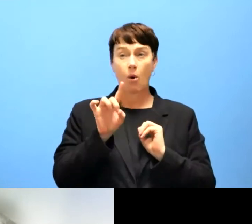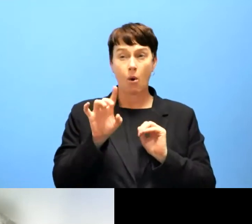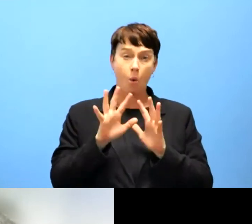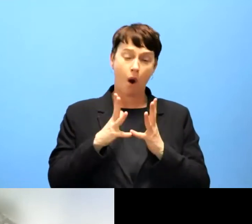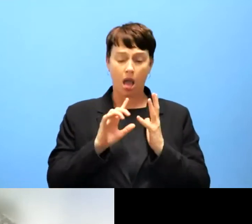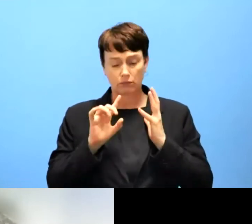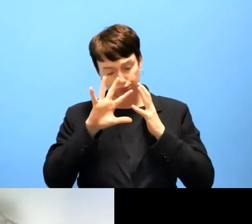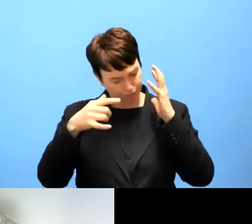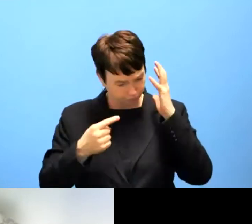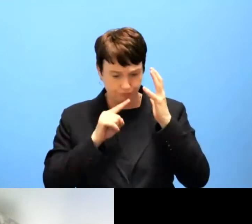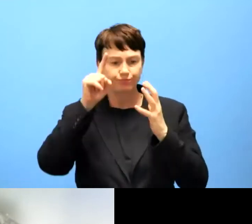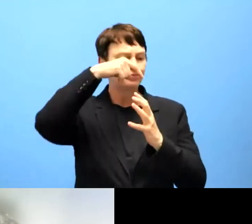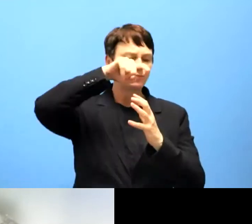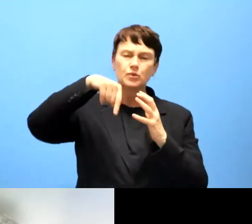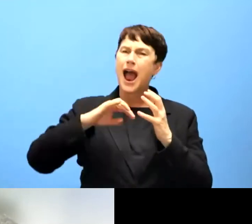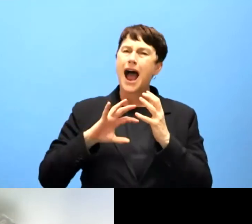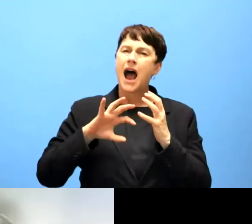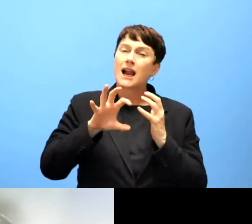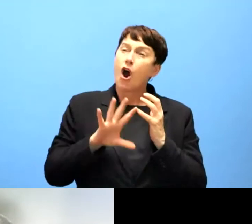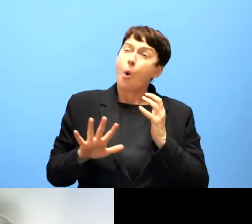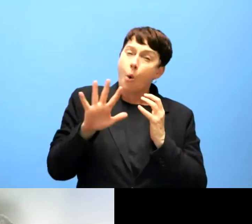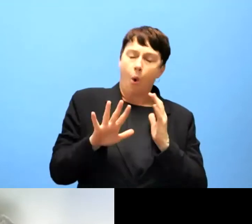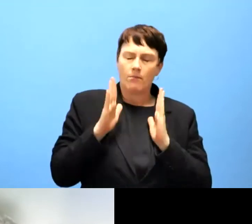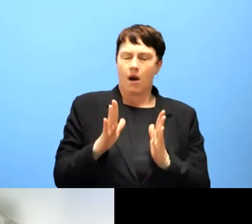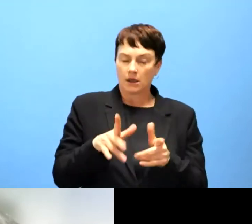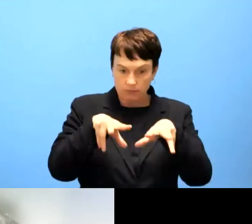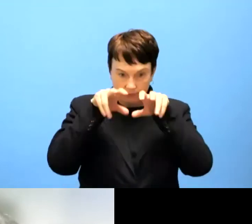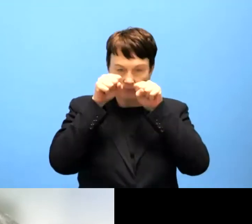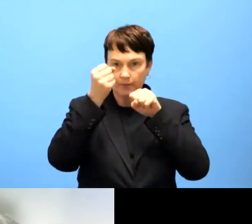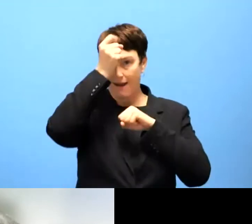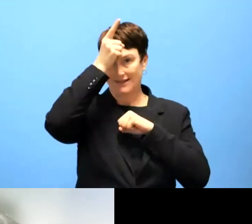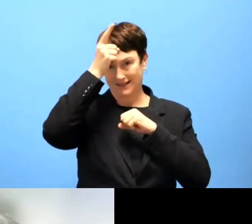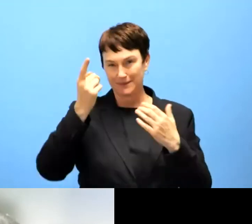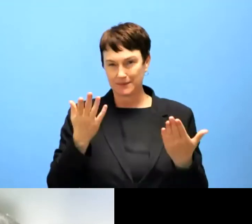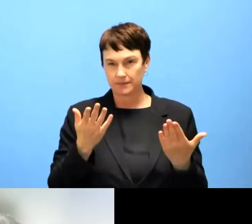beneficial for users as well as for industry.